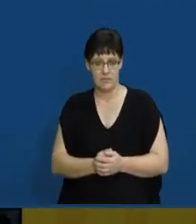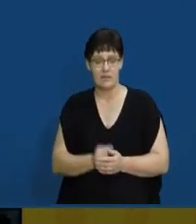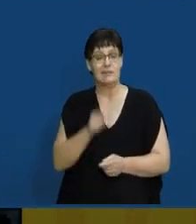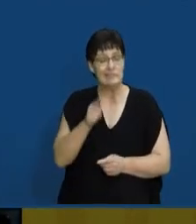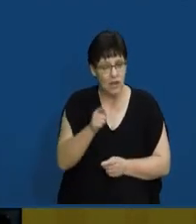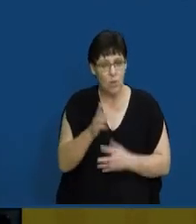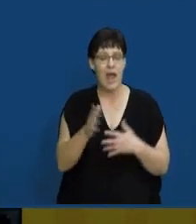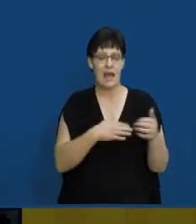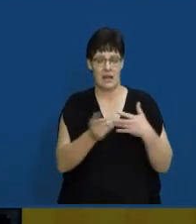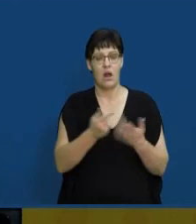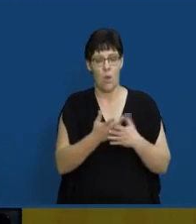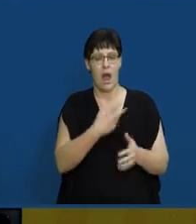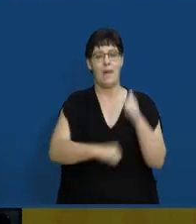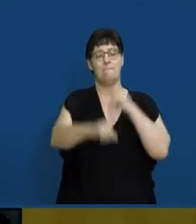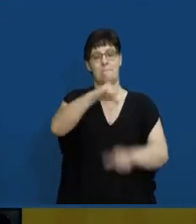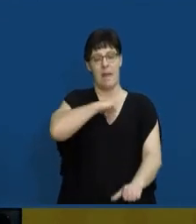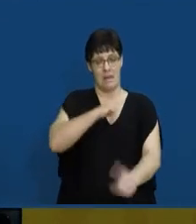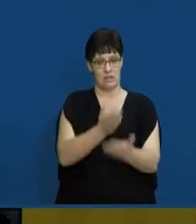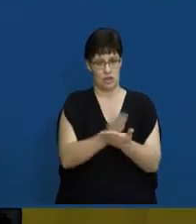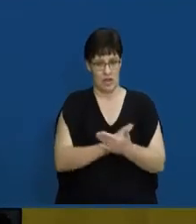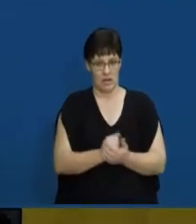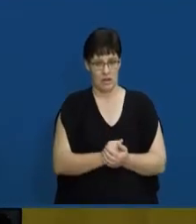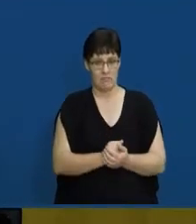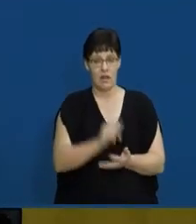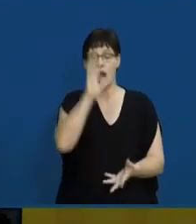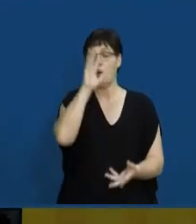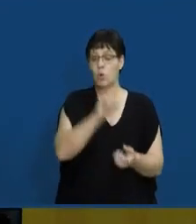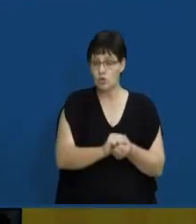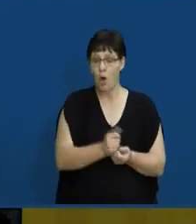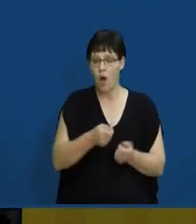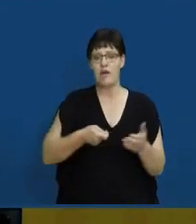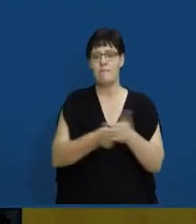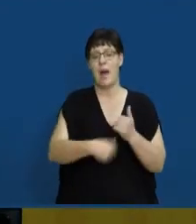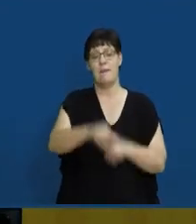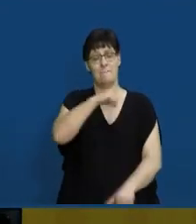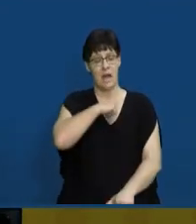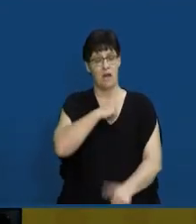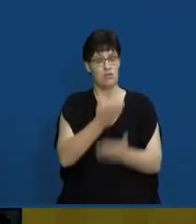what we deal with the buyback of shares. In conclusion with the buyback of shares, remember what I'm